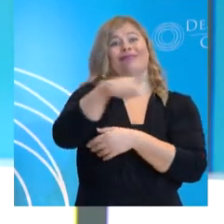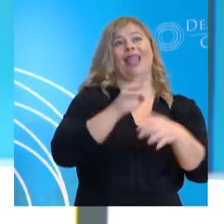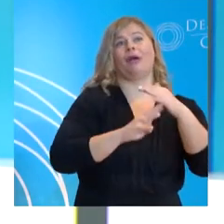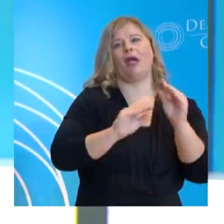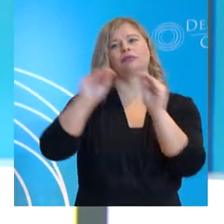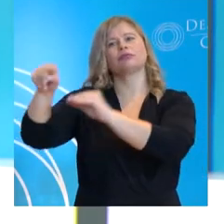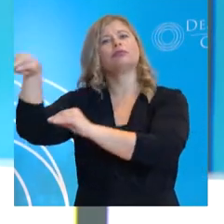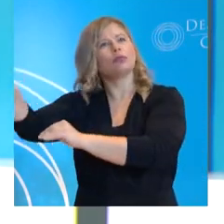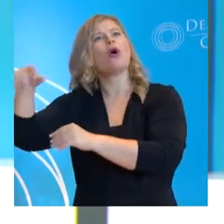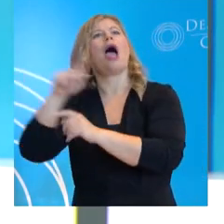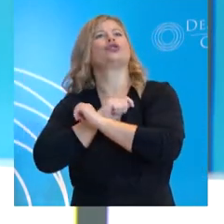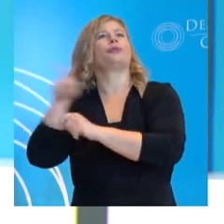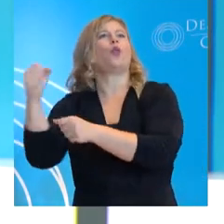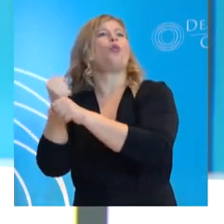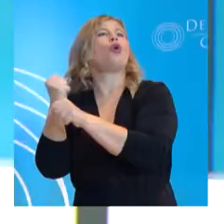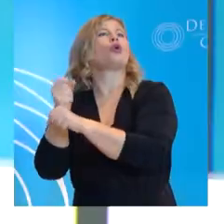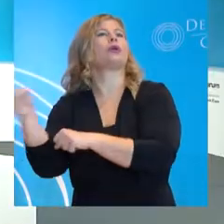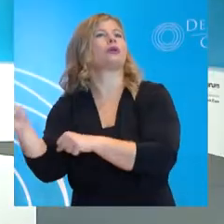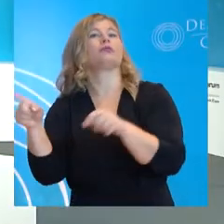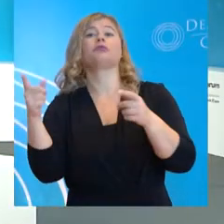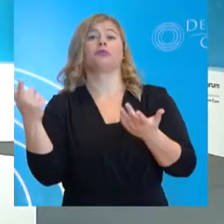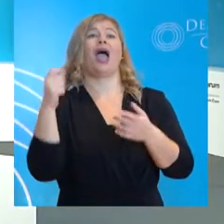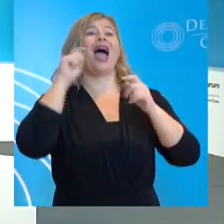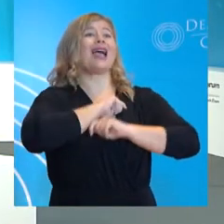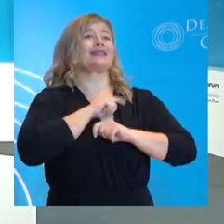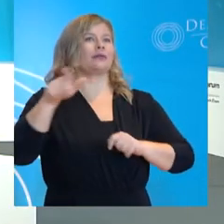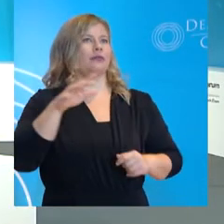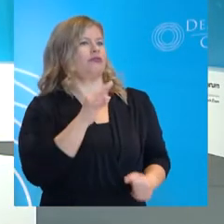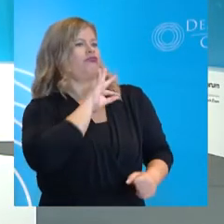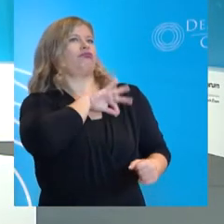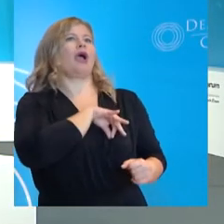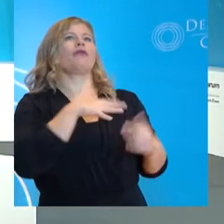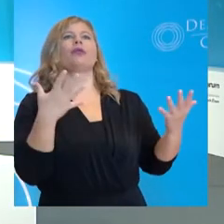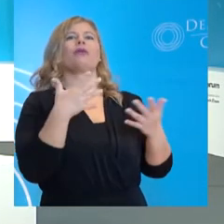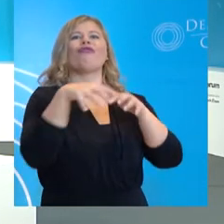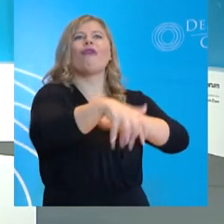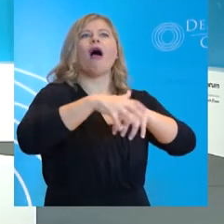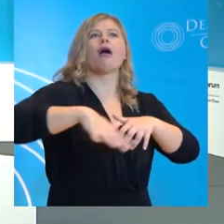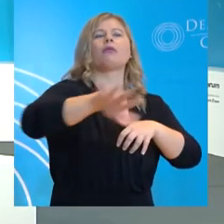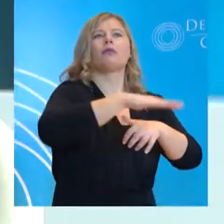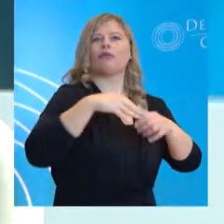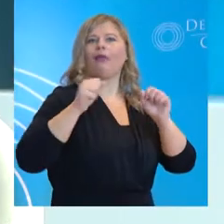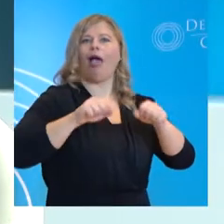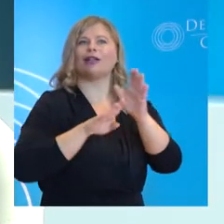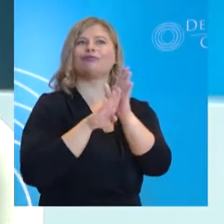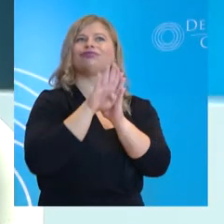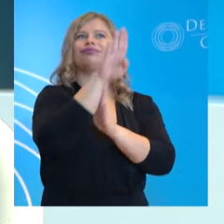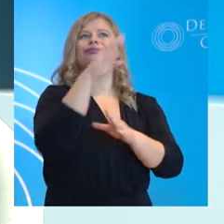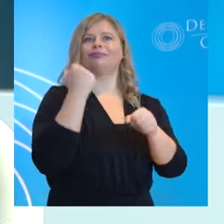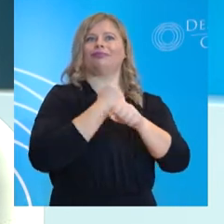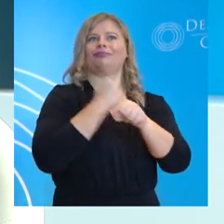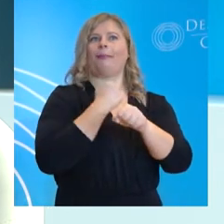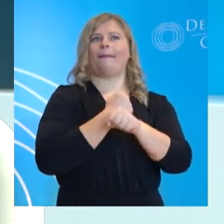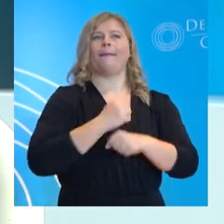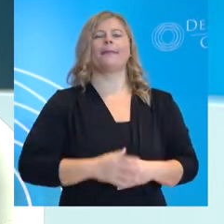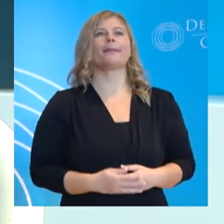an uncontrolled way. No, I mean, it's just sometimes it's not for here, but the whole refugee convention probably needs to be rethought. It's not